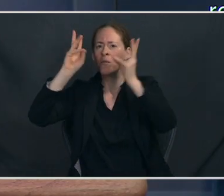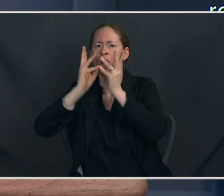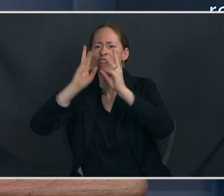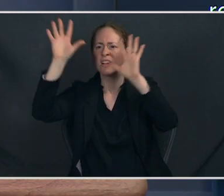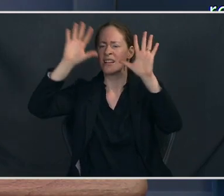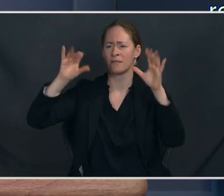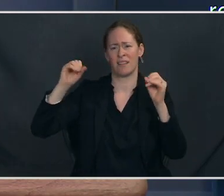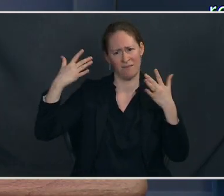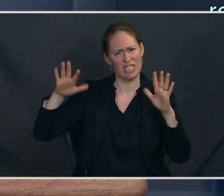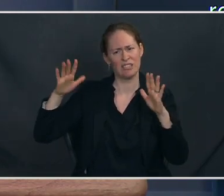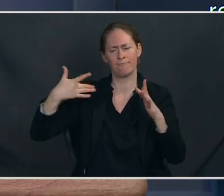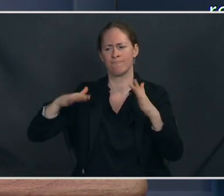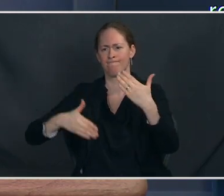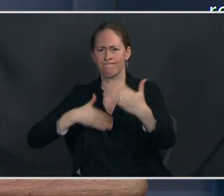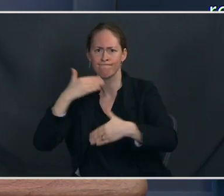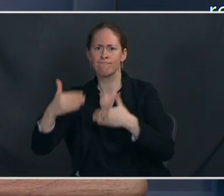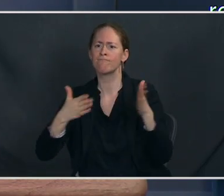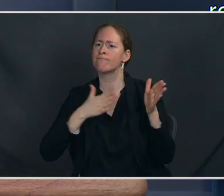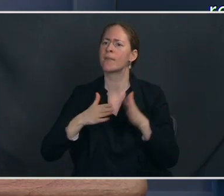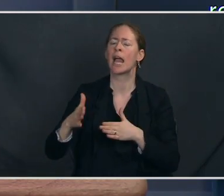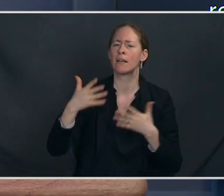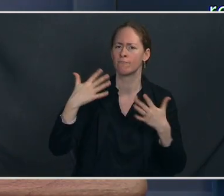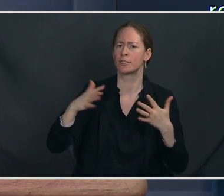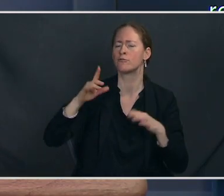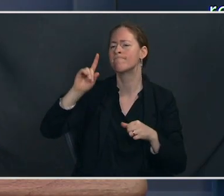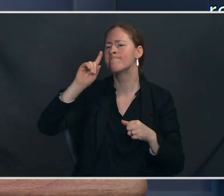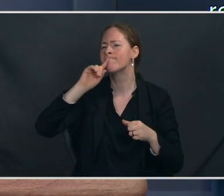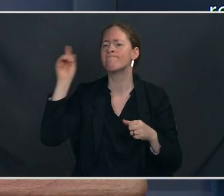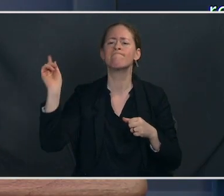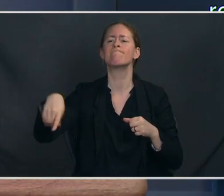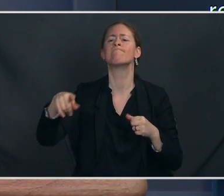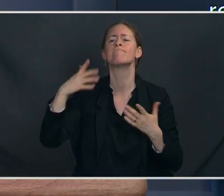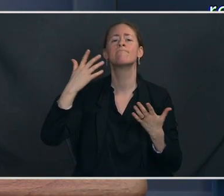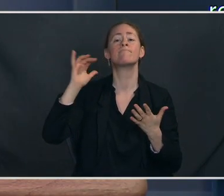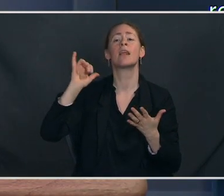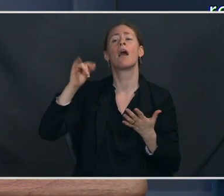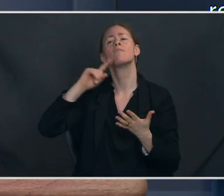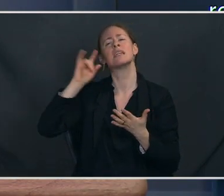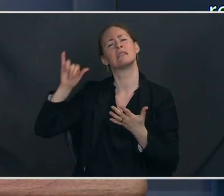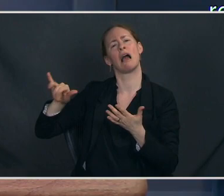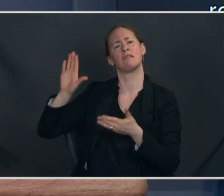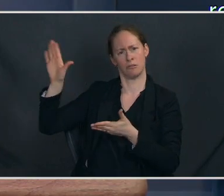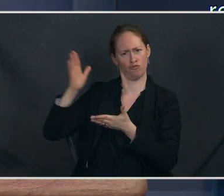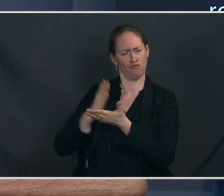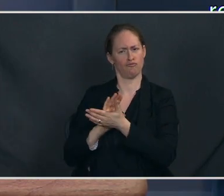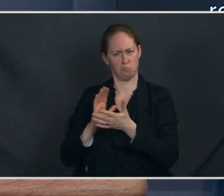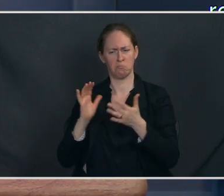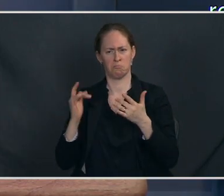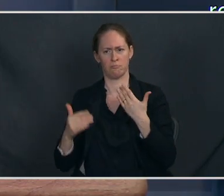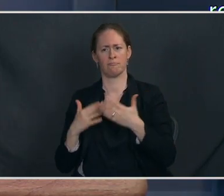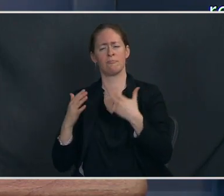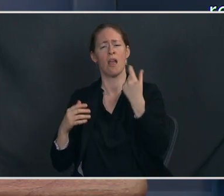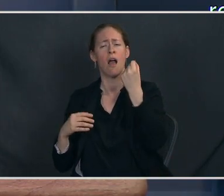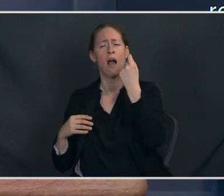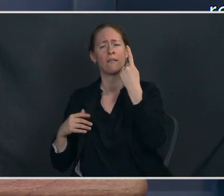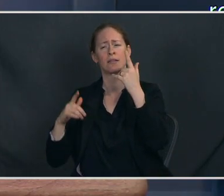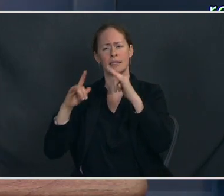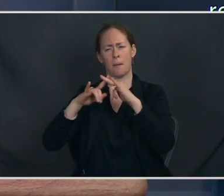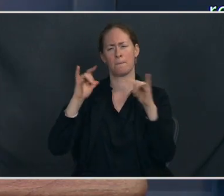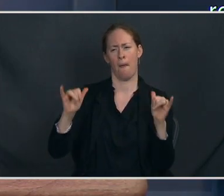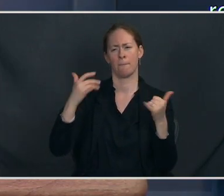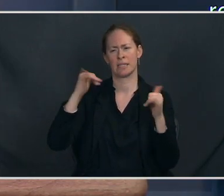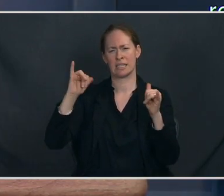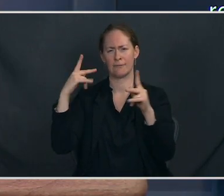orders, taken actions that fall under the purview of the president, but also he has pushed to find ways to work with Congress on